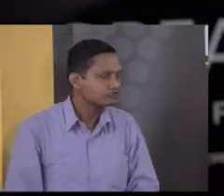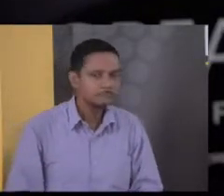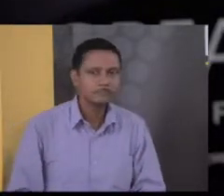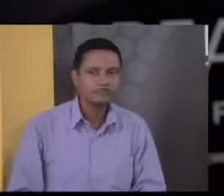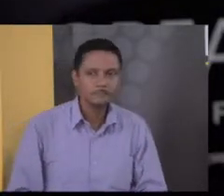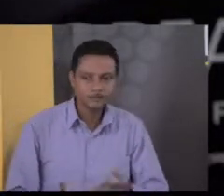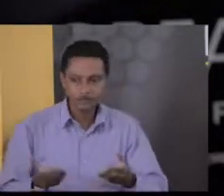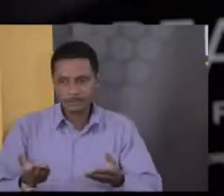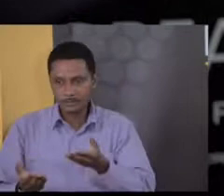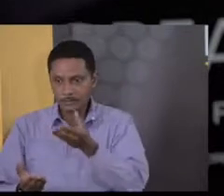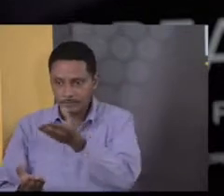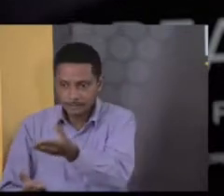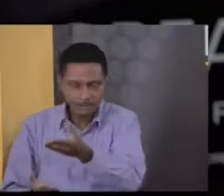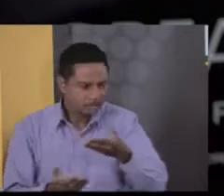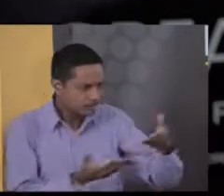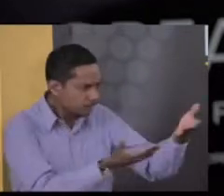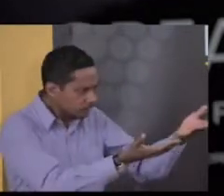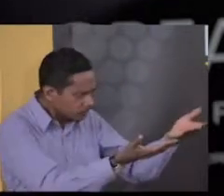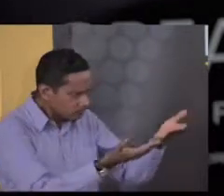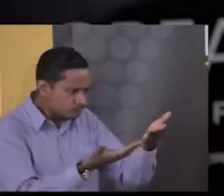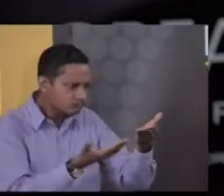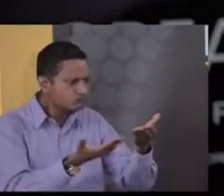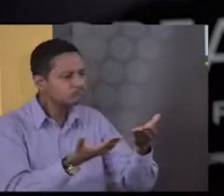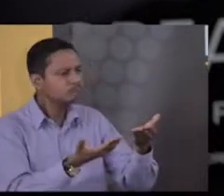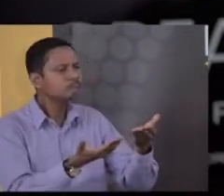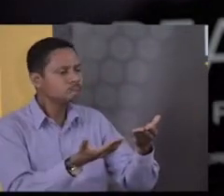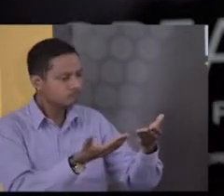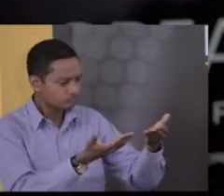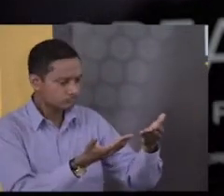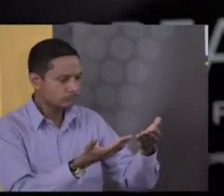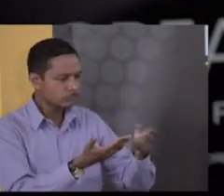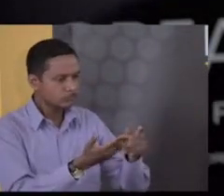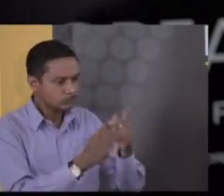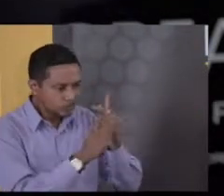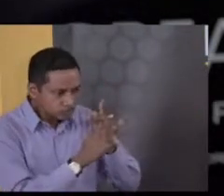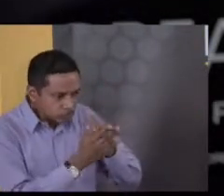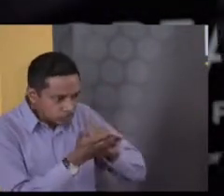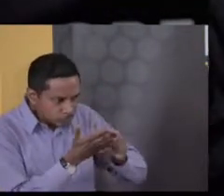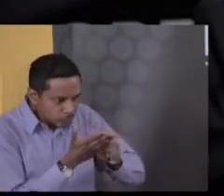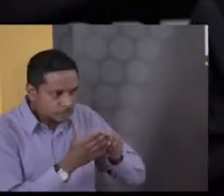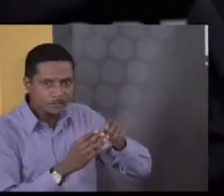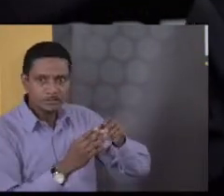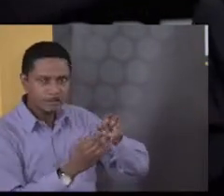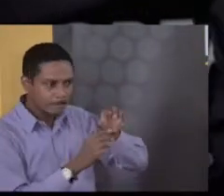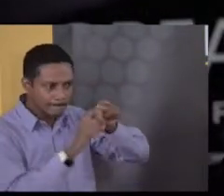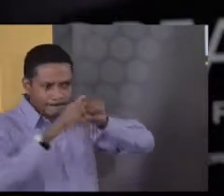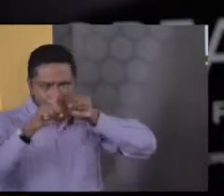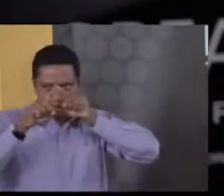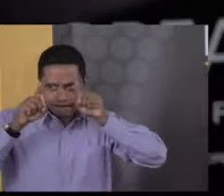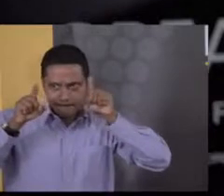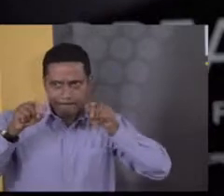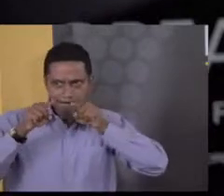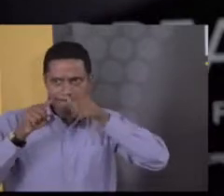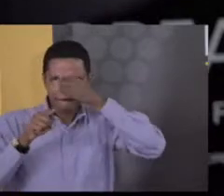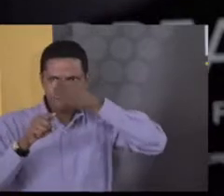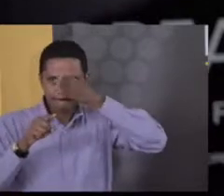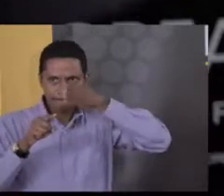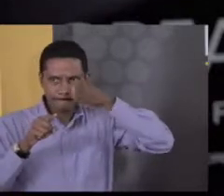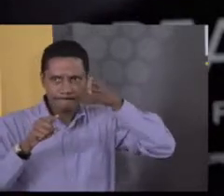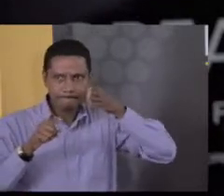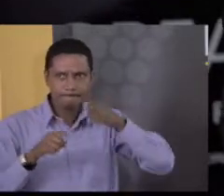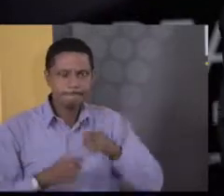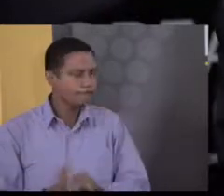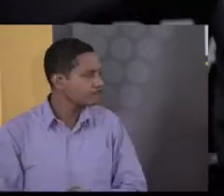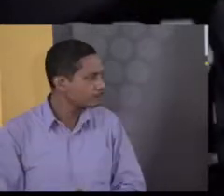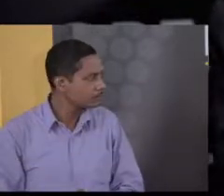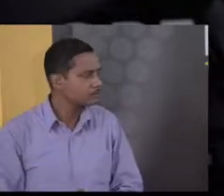project. This is the type of quality that I want, you know. So, I mean, a lot of international designers